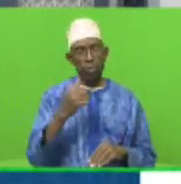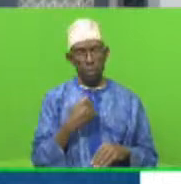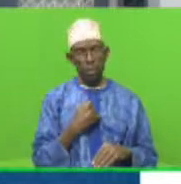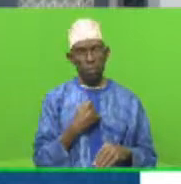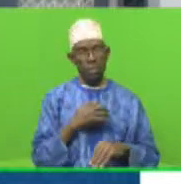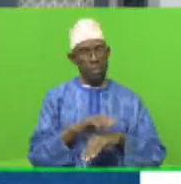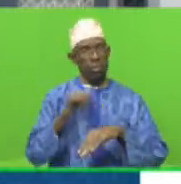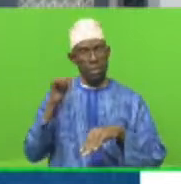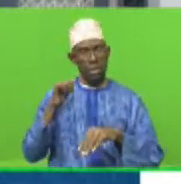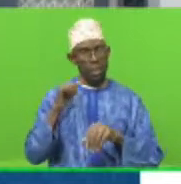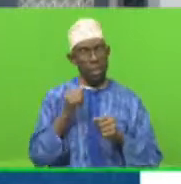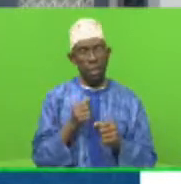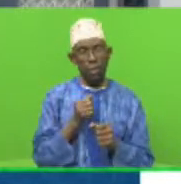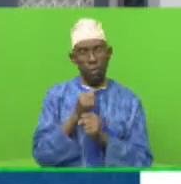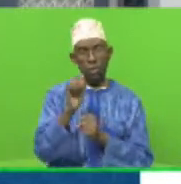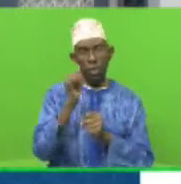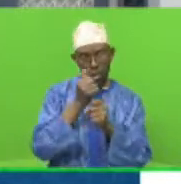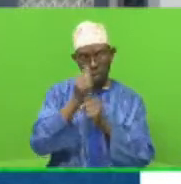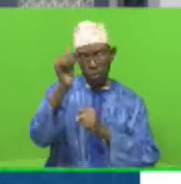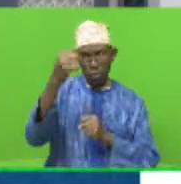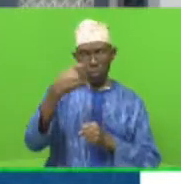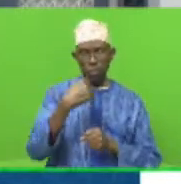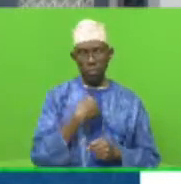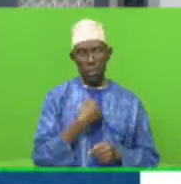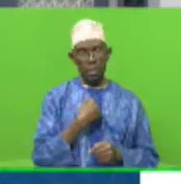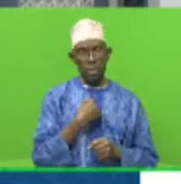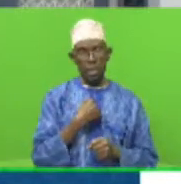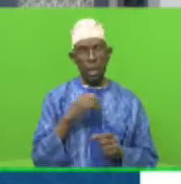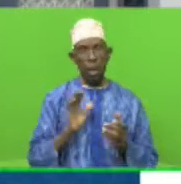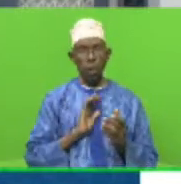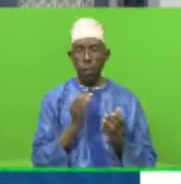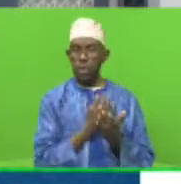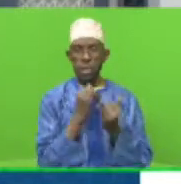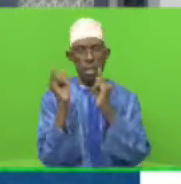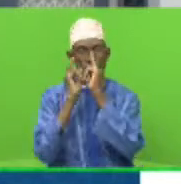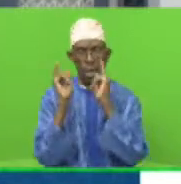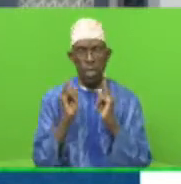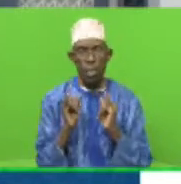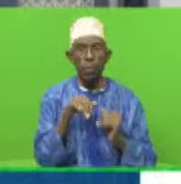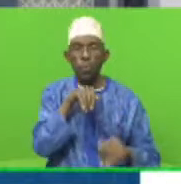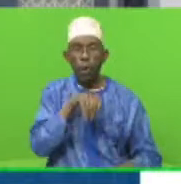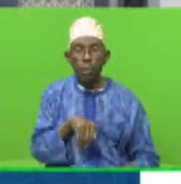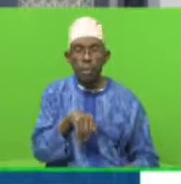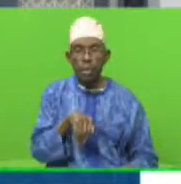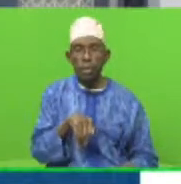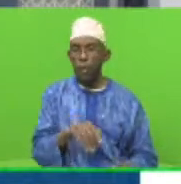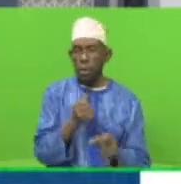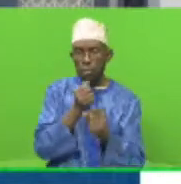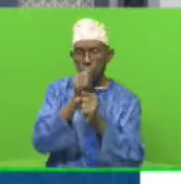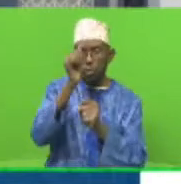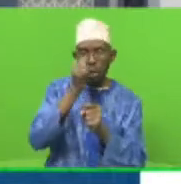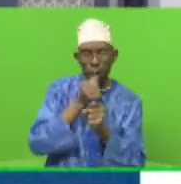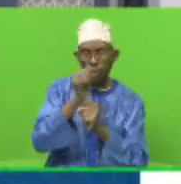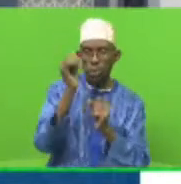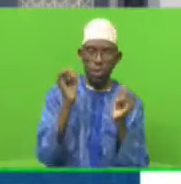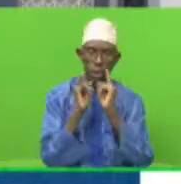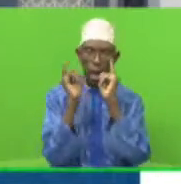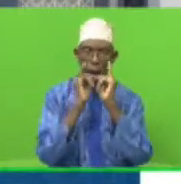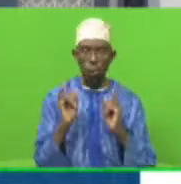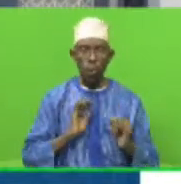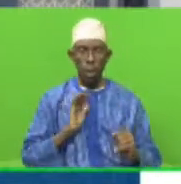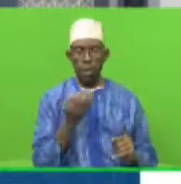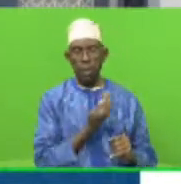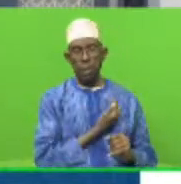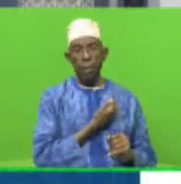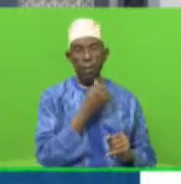alihatina. You haven't stopped insulting our gods, O Muhammad. You haven't stopped insulting our gods, O